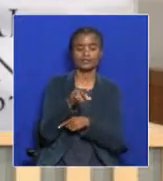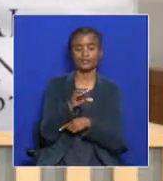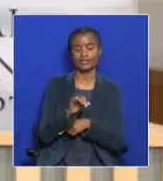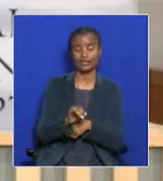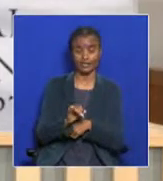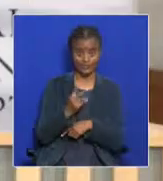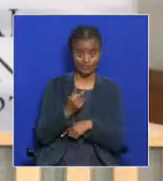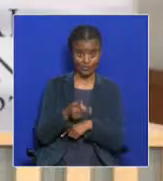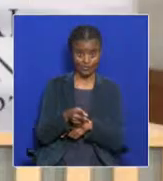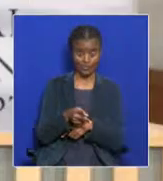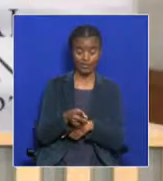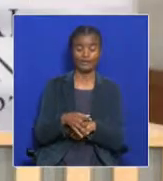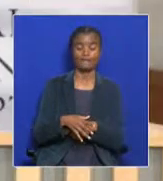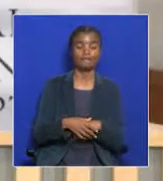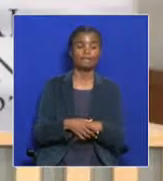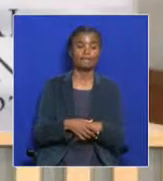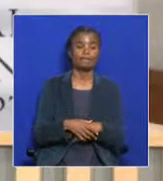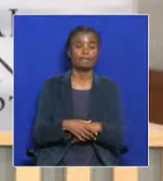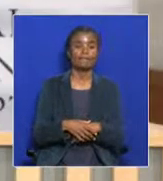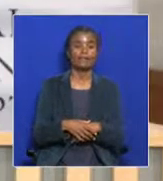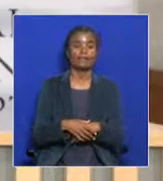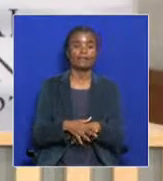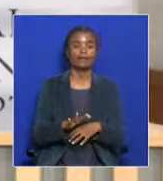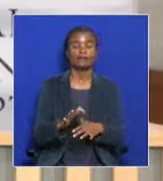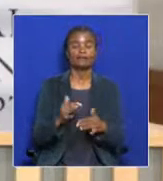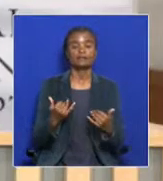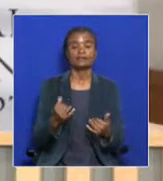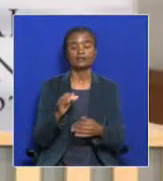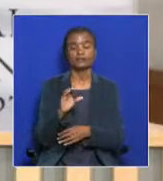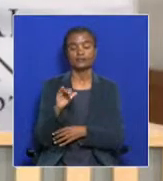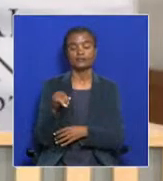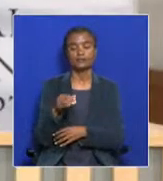I'm going to, it's CJC 193.